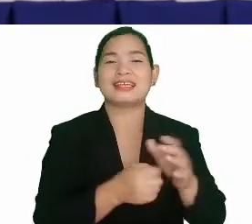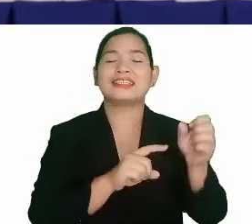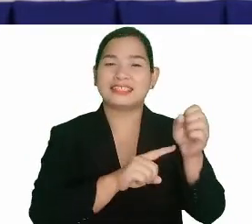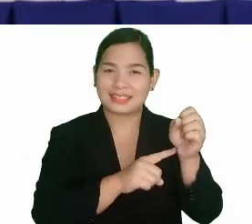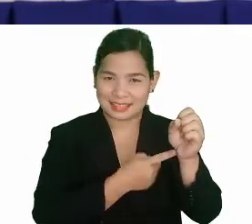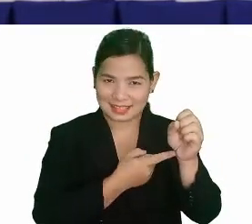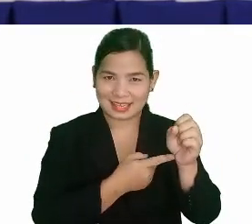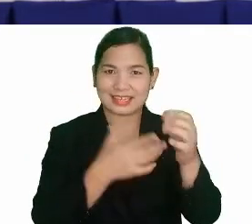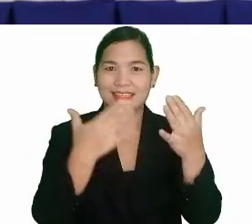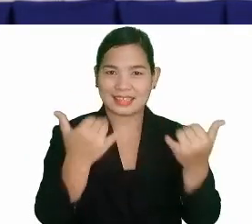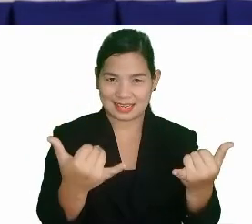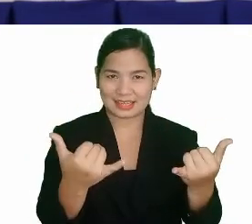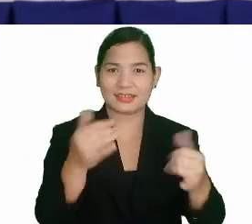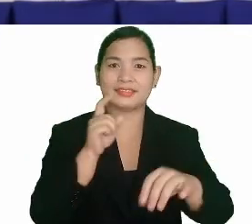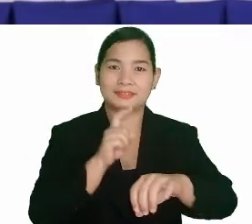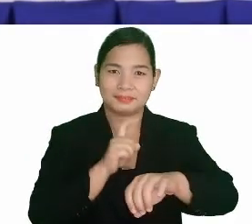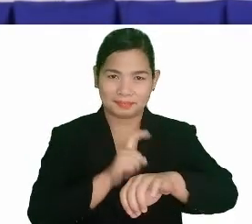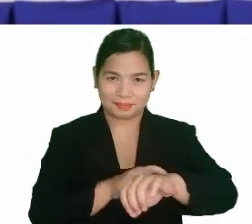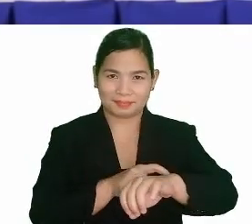starts